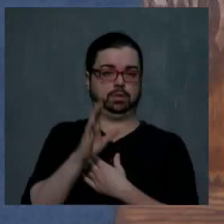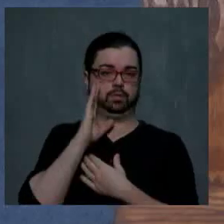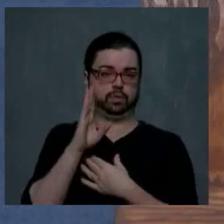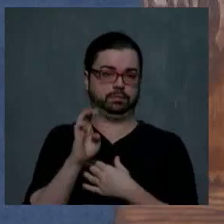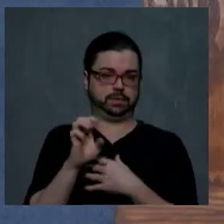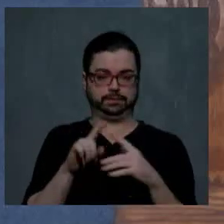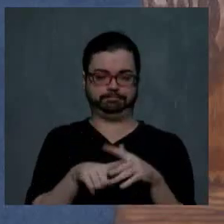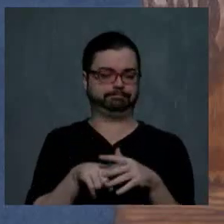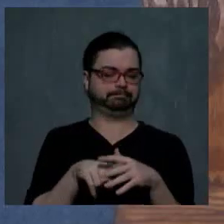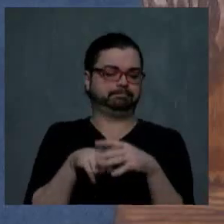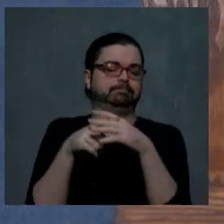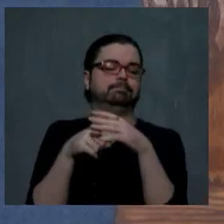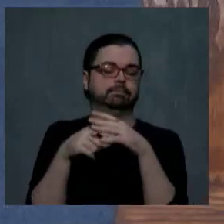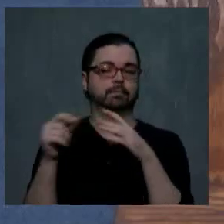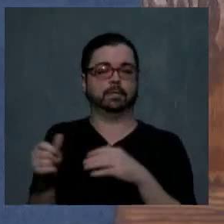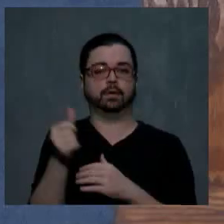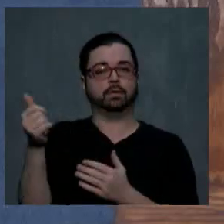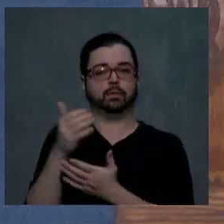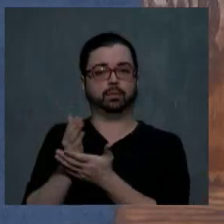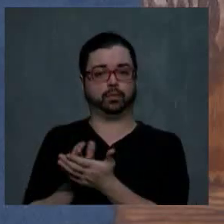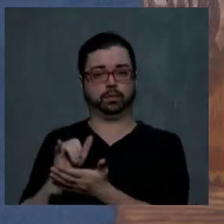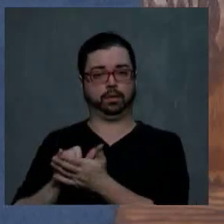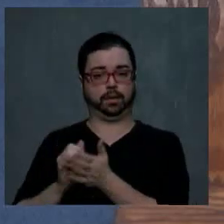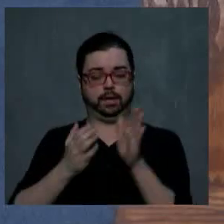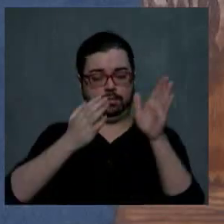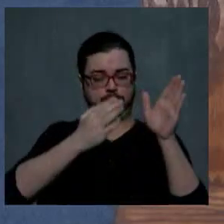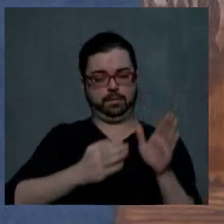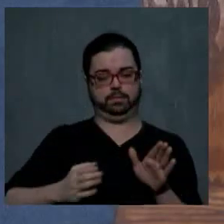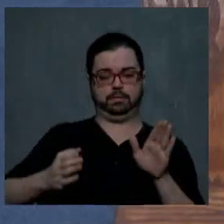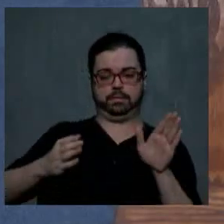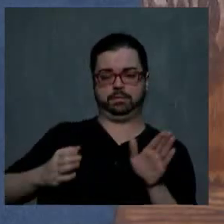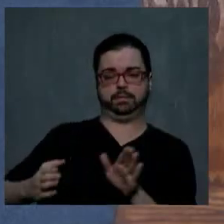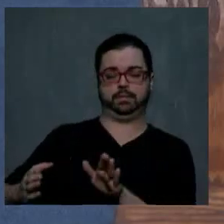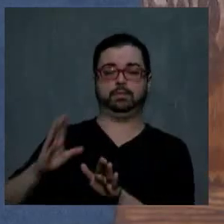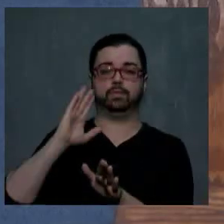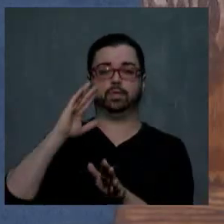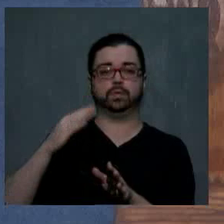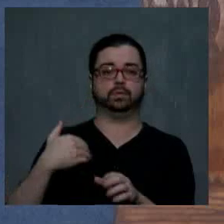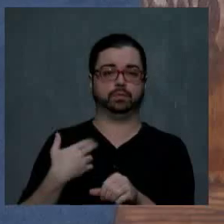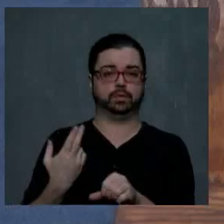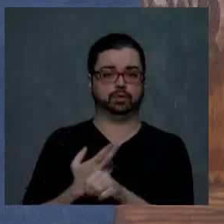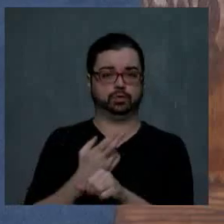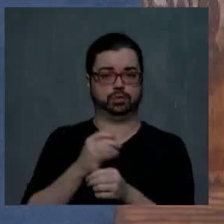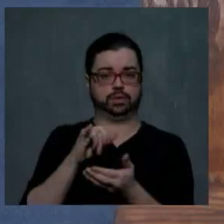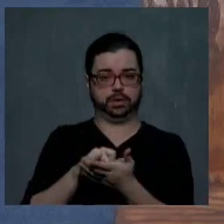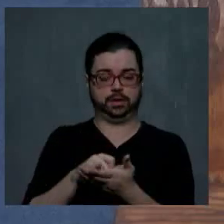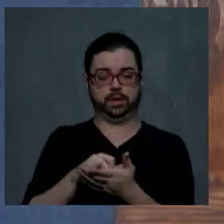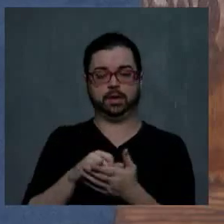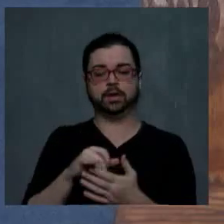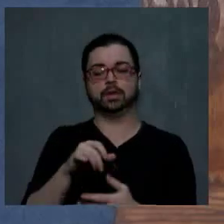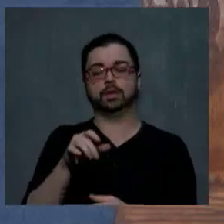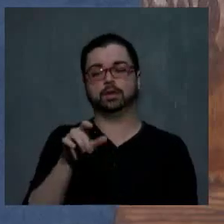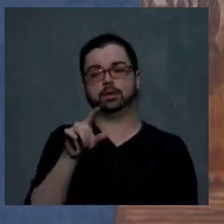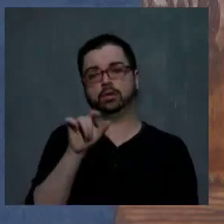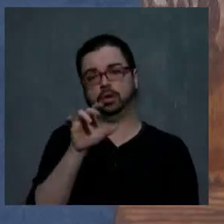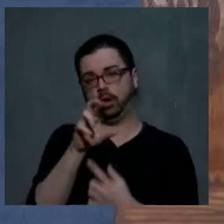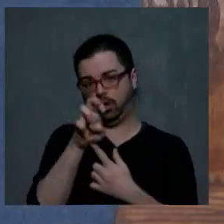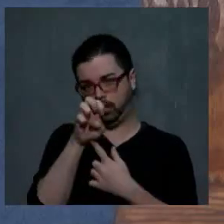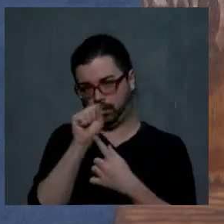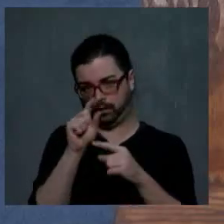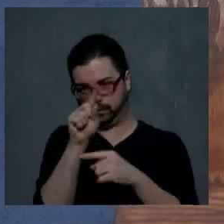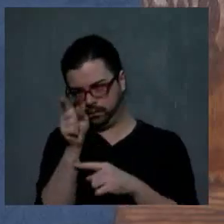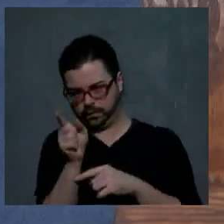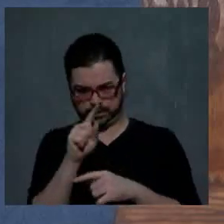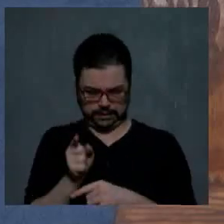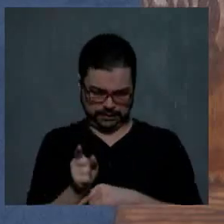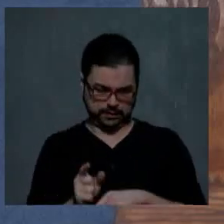another portion of that plan where we would be removing these series of reverse curves from the alignment of Bowman Road. And Walter, do you have